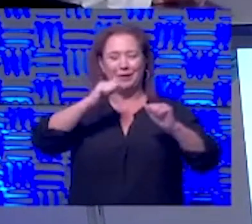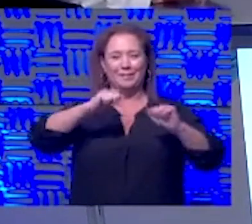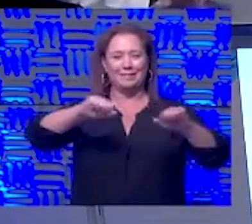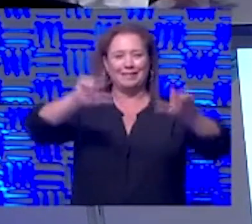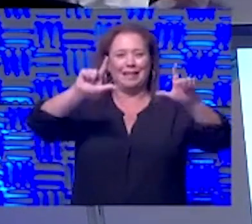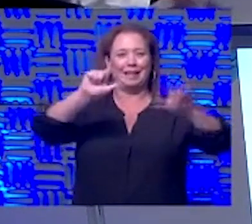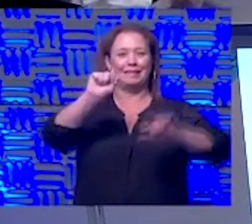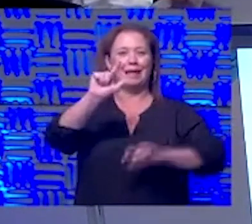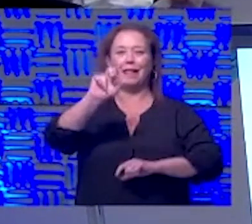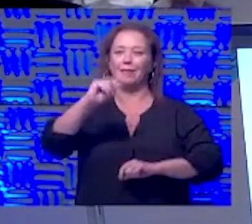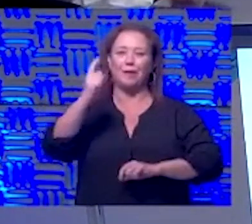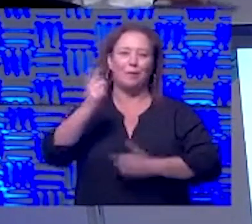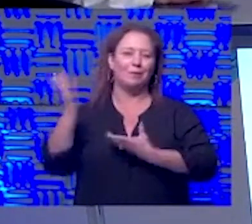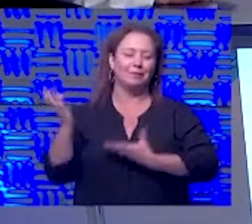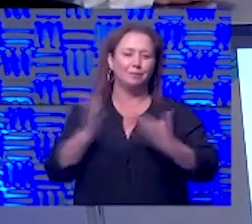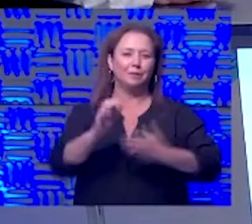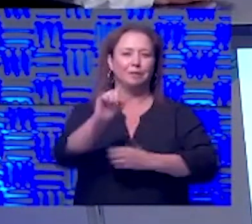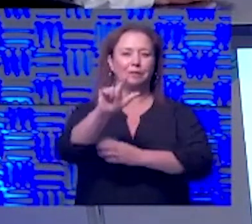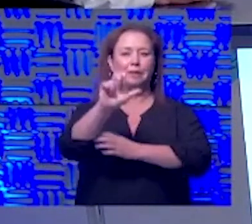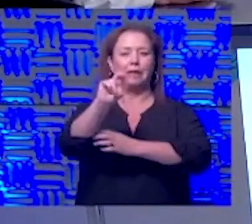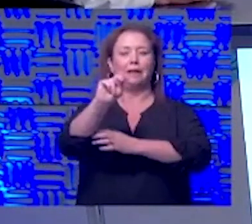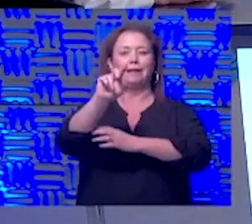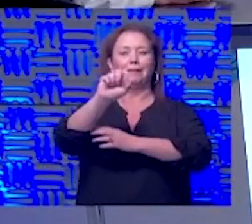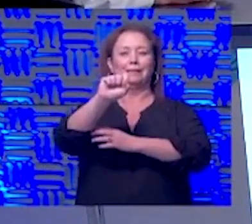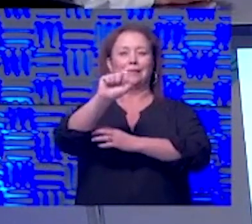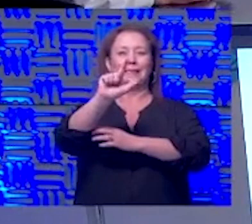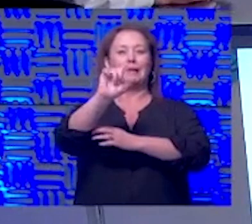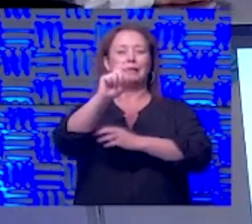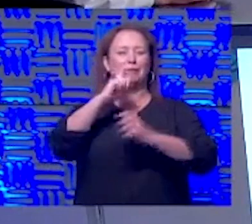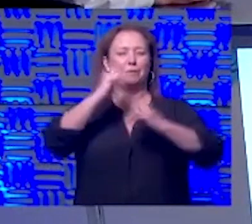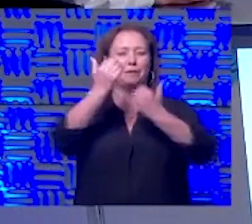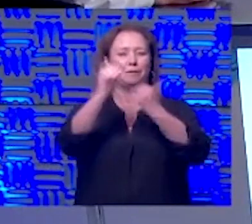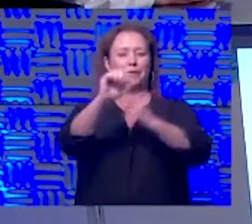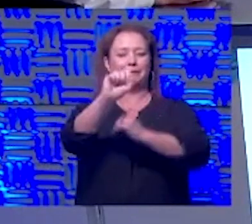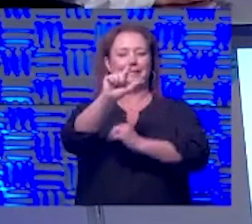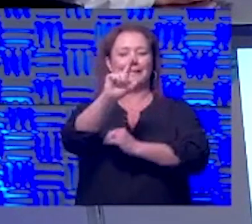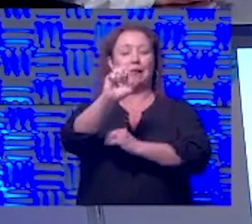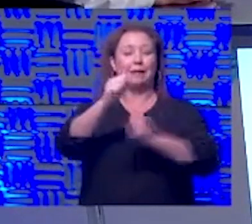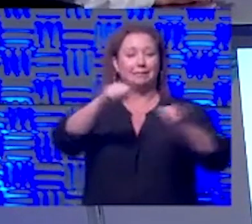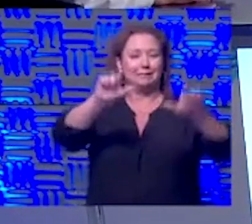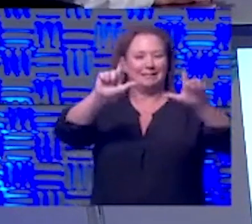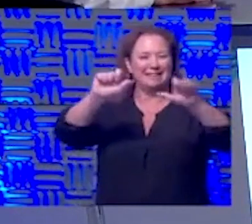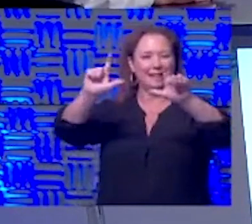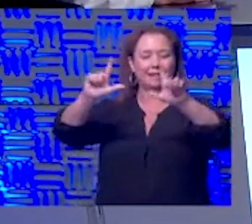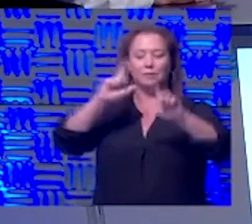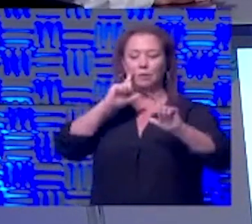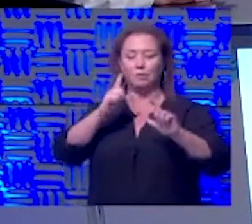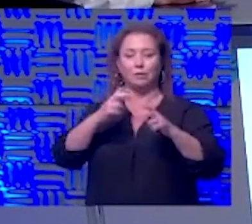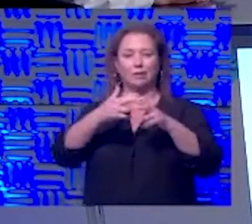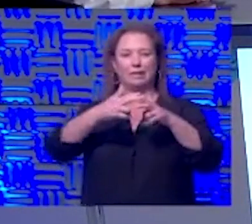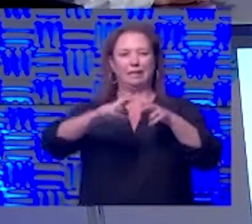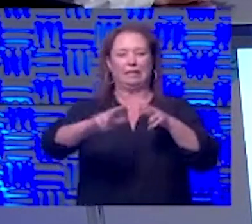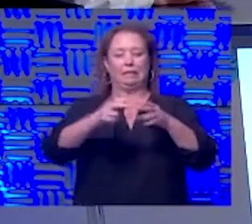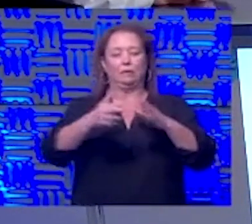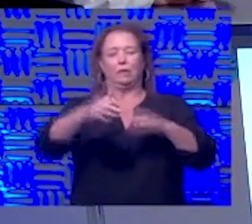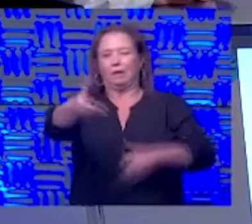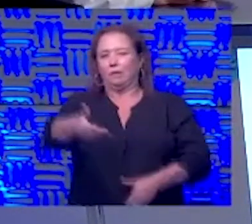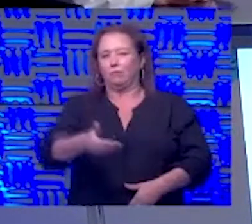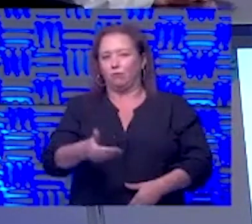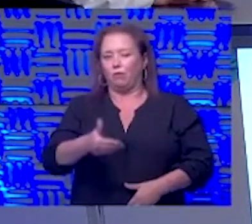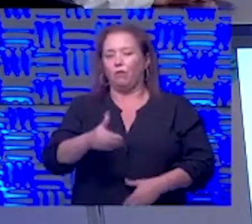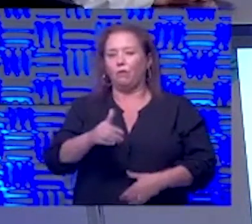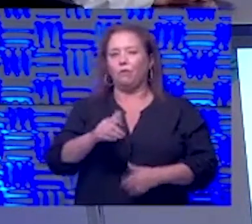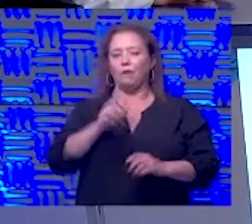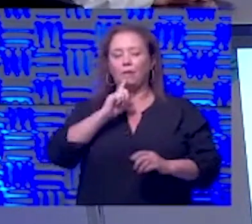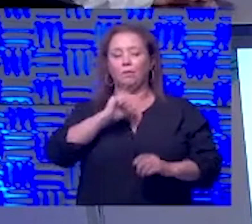slides. Alan always brings us slides, so I told you he's got a limit this morning, but he's going to talk about some slides. But tell us just a quick intro, and then we're going to switch to Jessica for just a moment. We'll come back